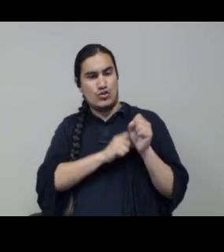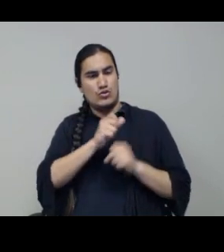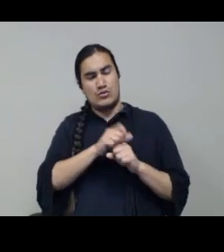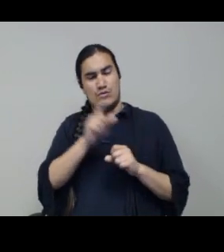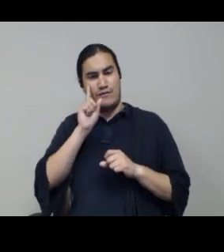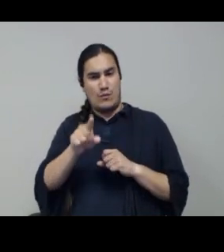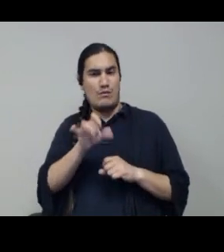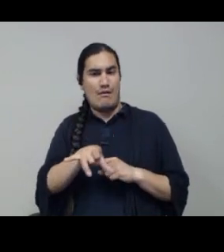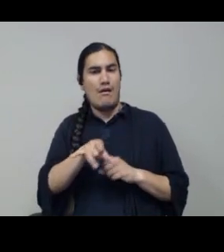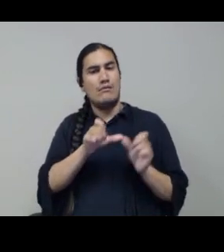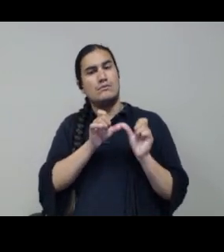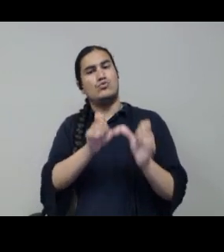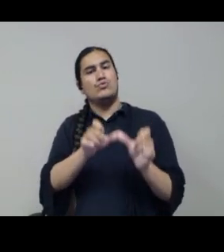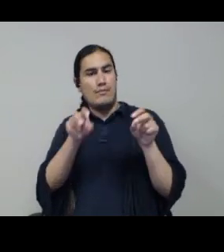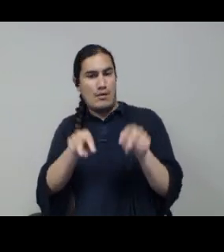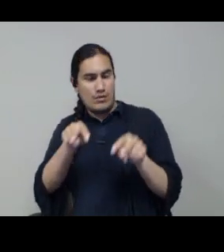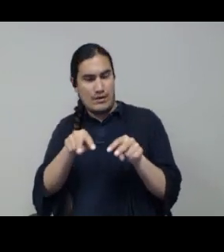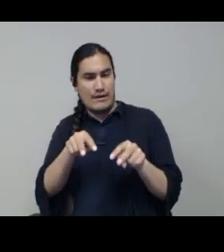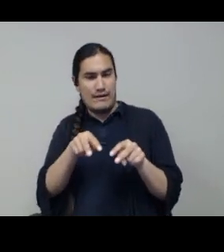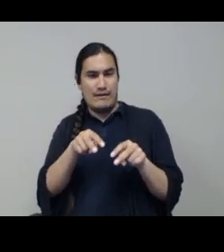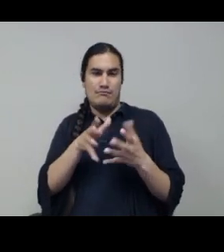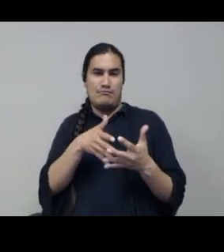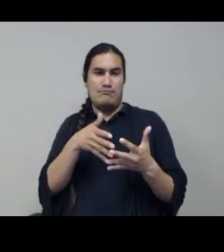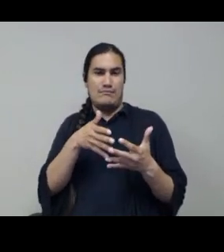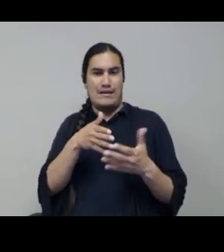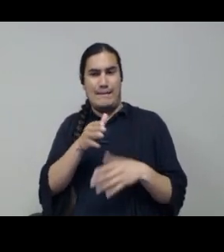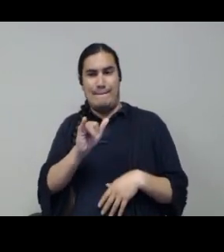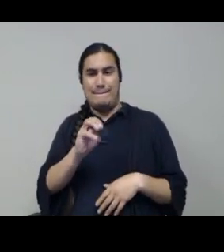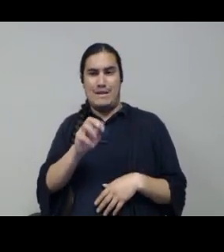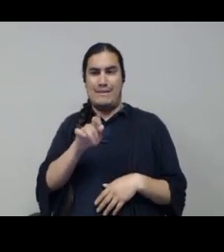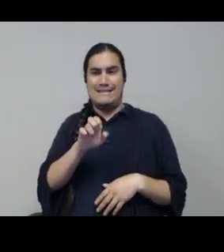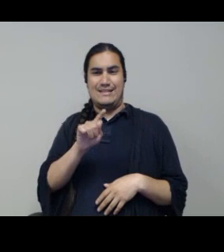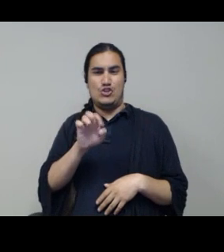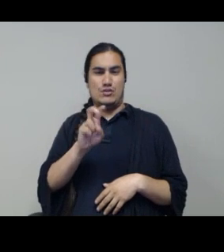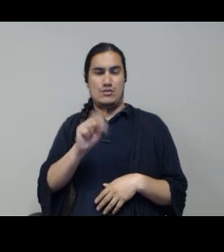to continually monitor implementation. Next slide.